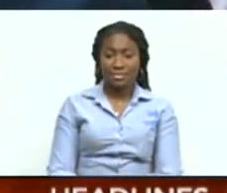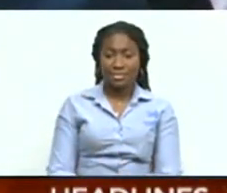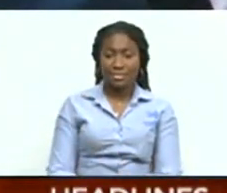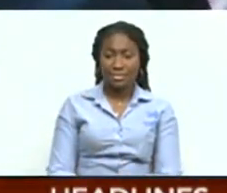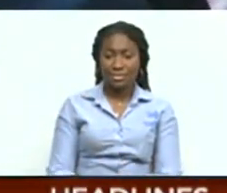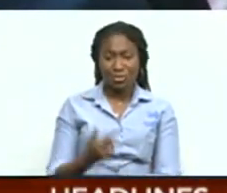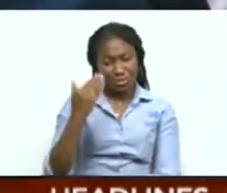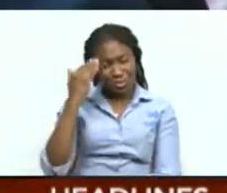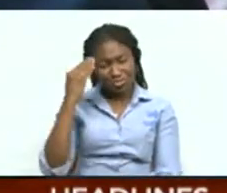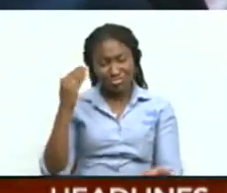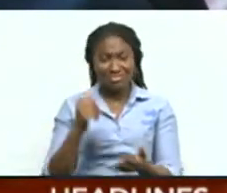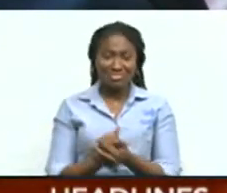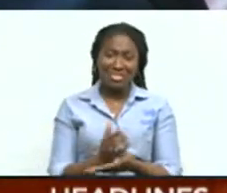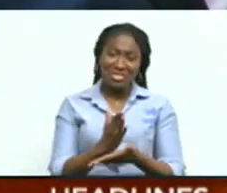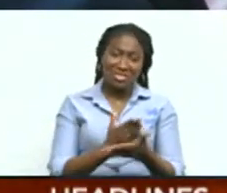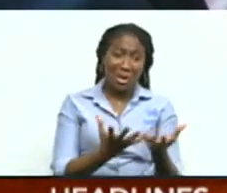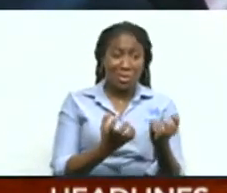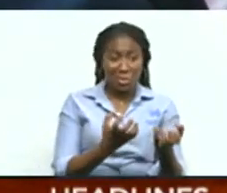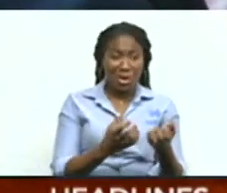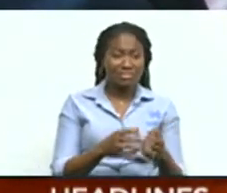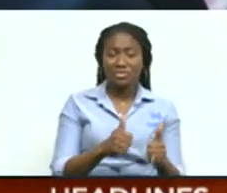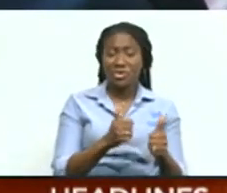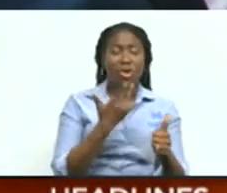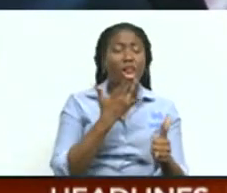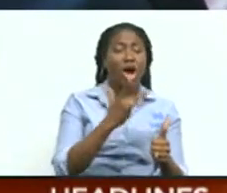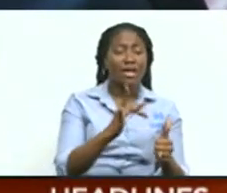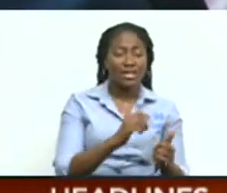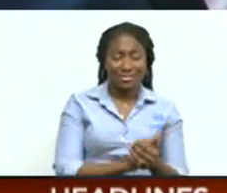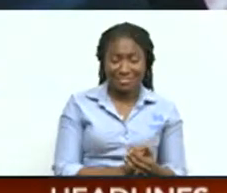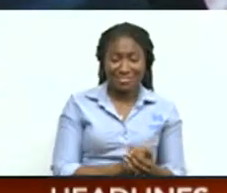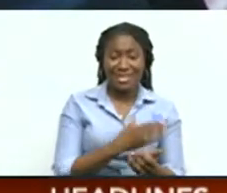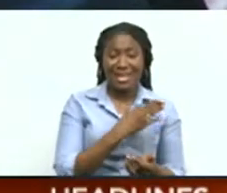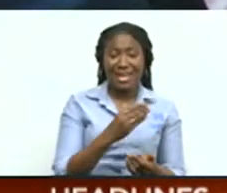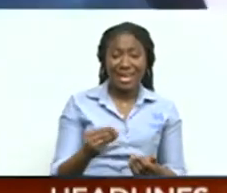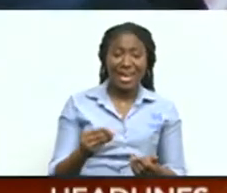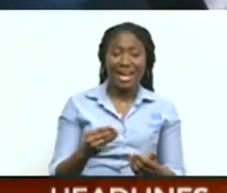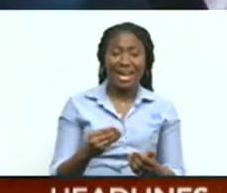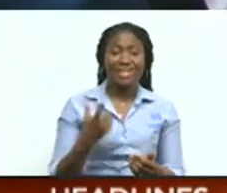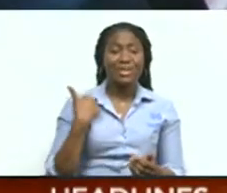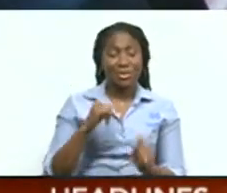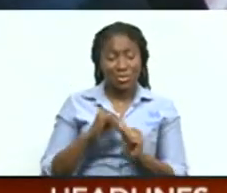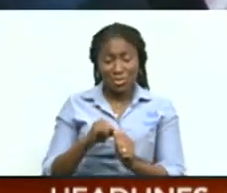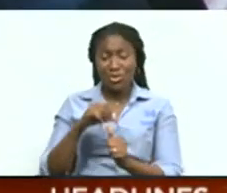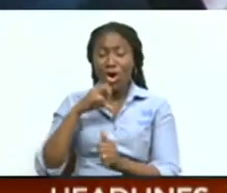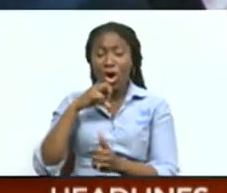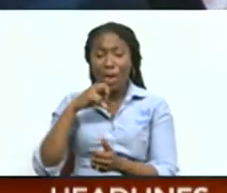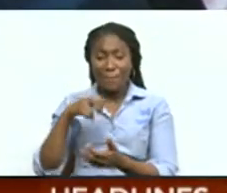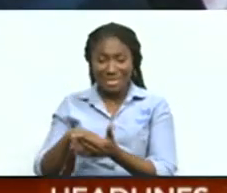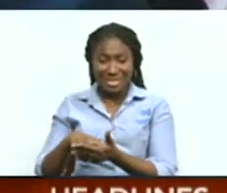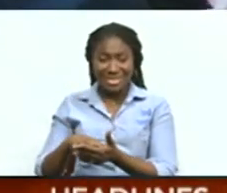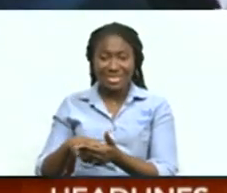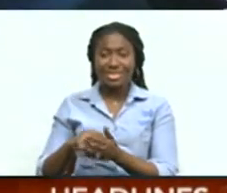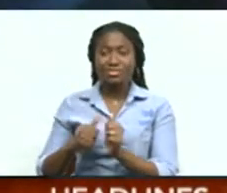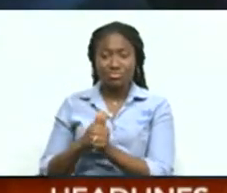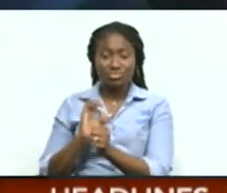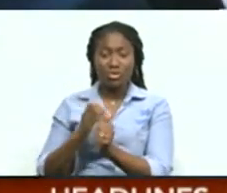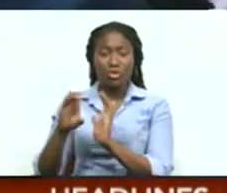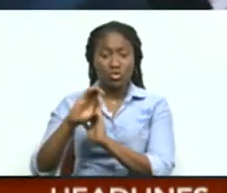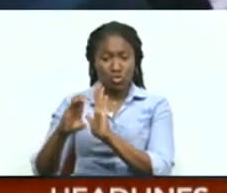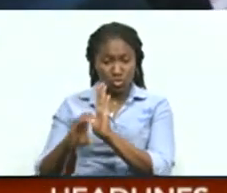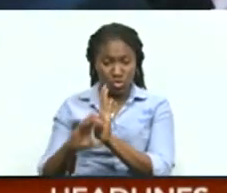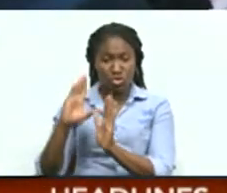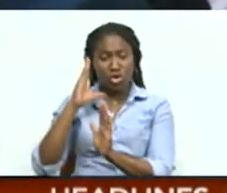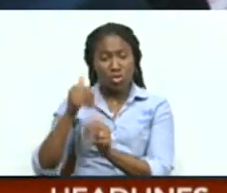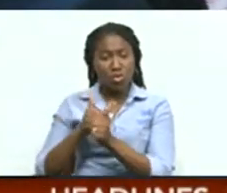you have some wannabes. I wish them good luck. And say we remain committed to the party's constitution, we'll follow the